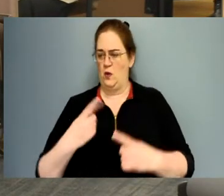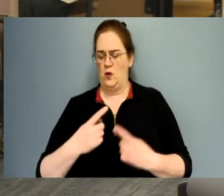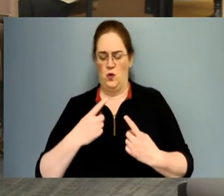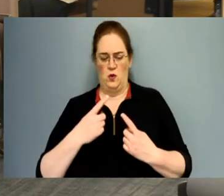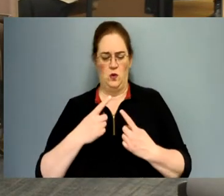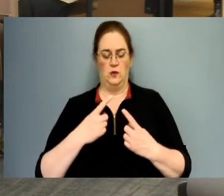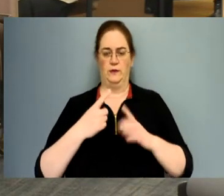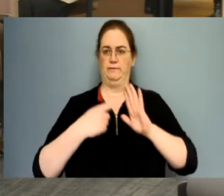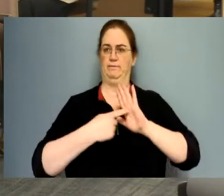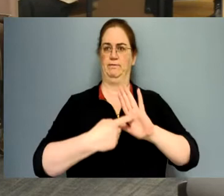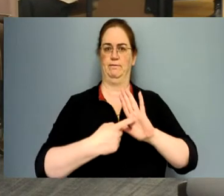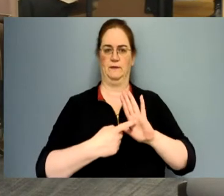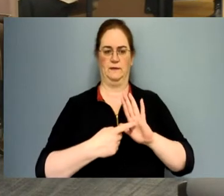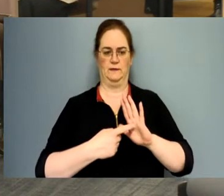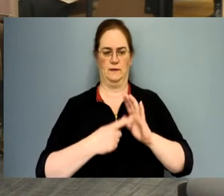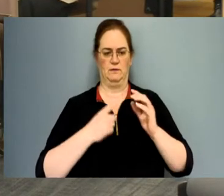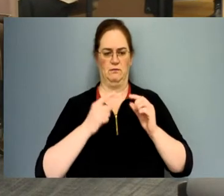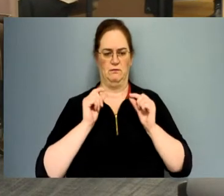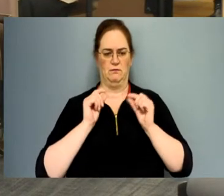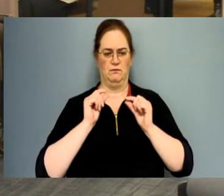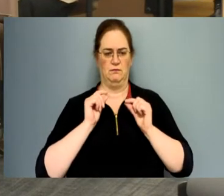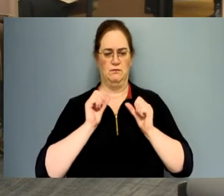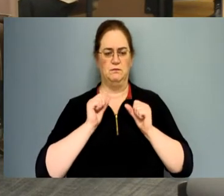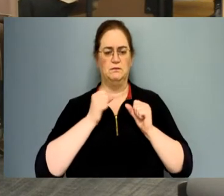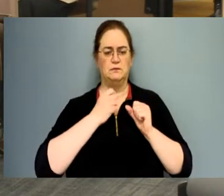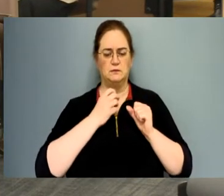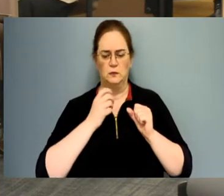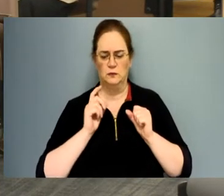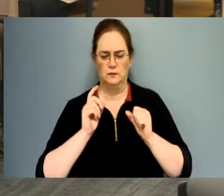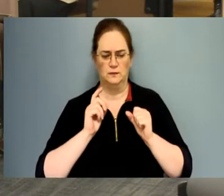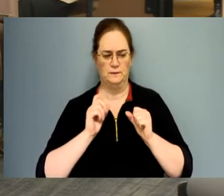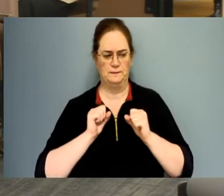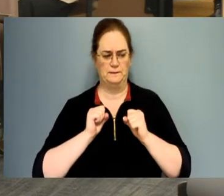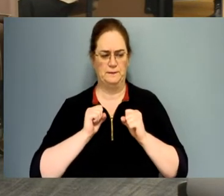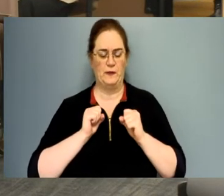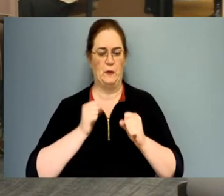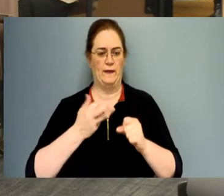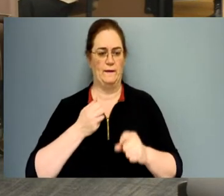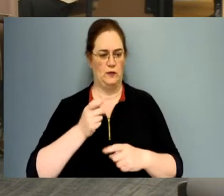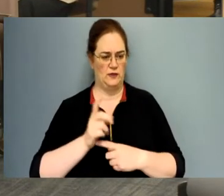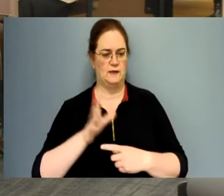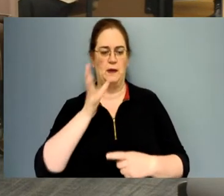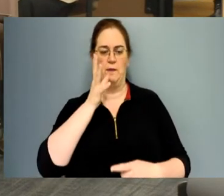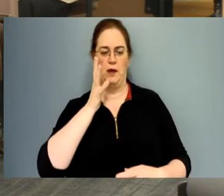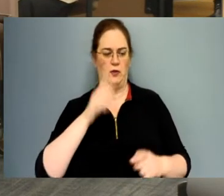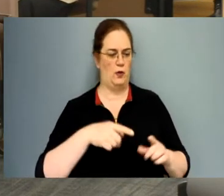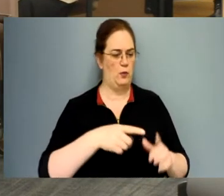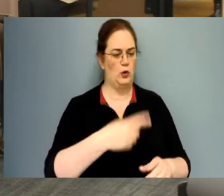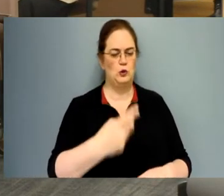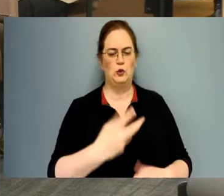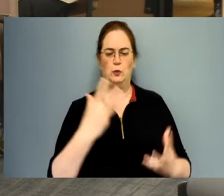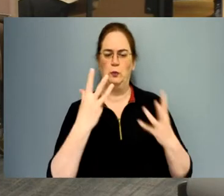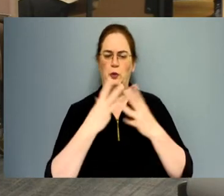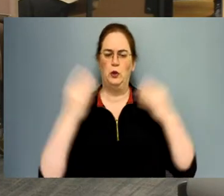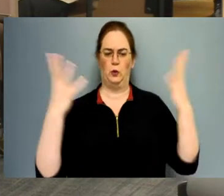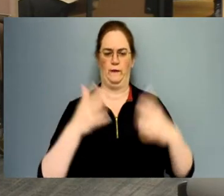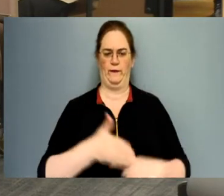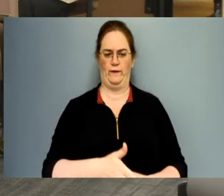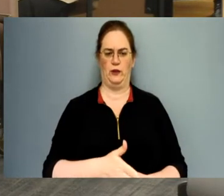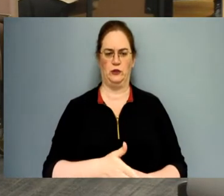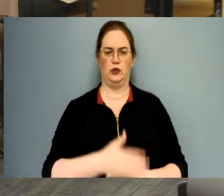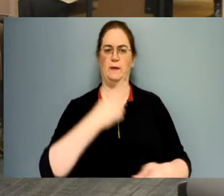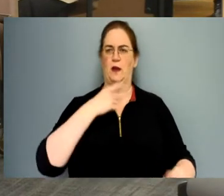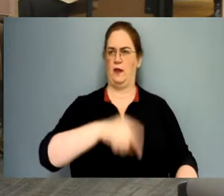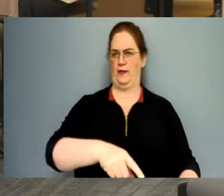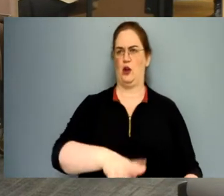my facade was a tremble of my lips and a stone in my throat. Within a few seconds, my mother pointed out two beautiful fish, claiming that they